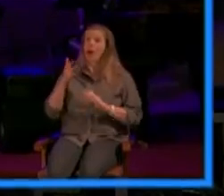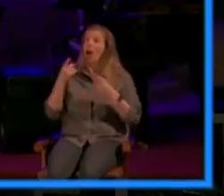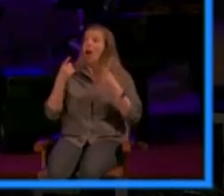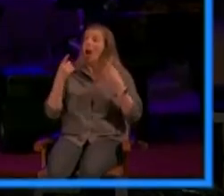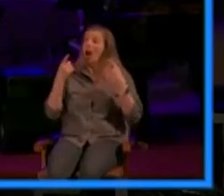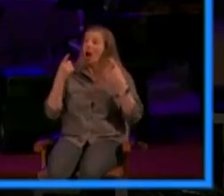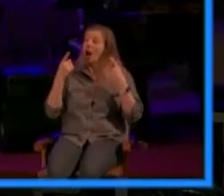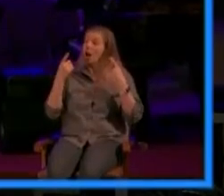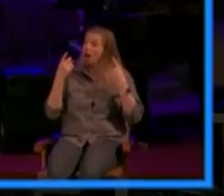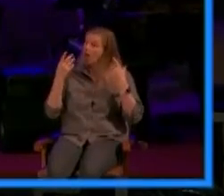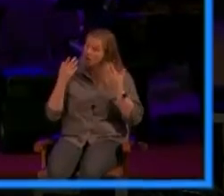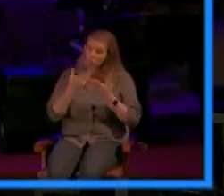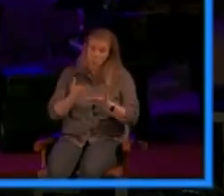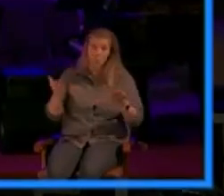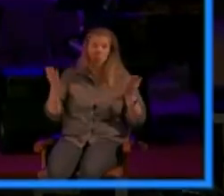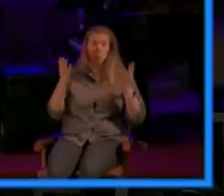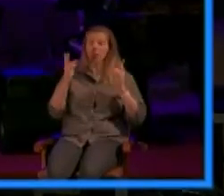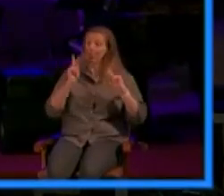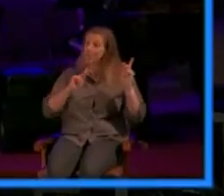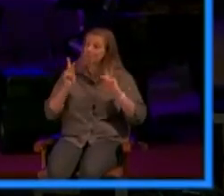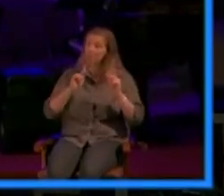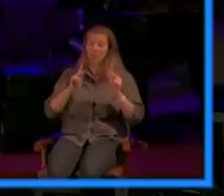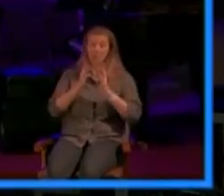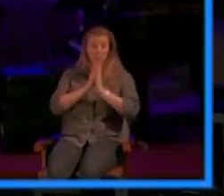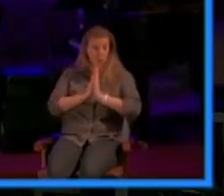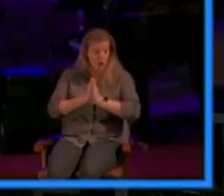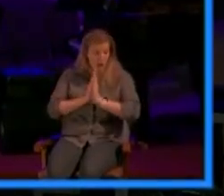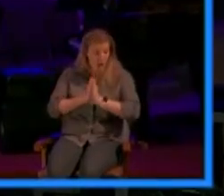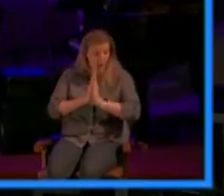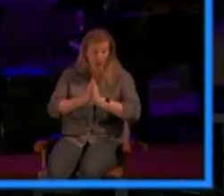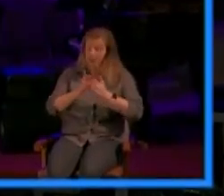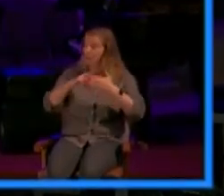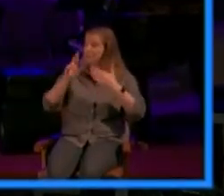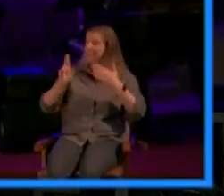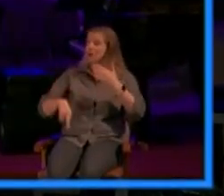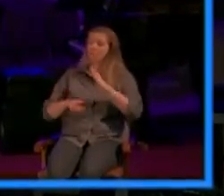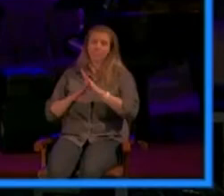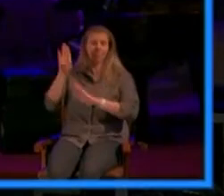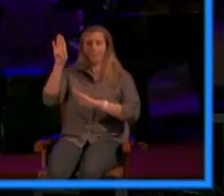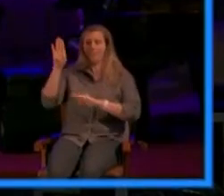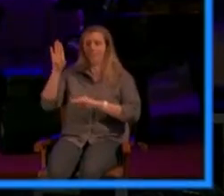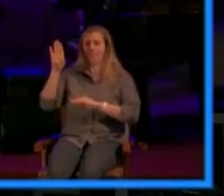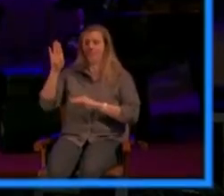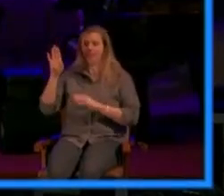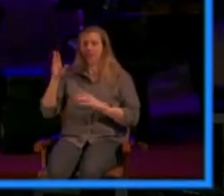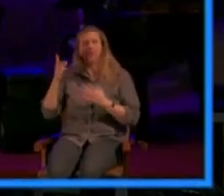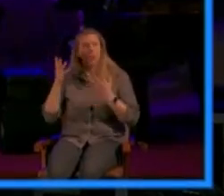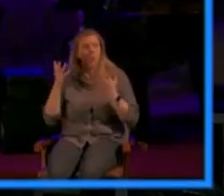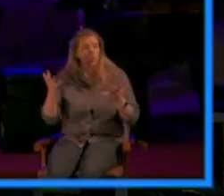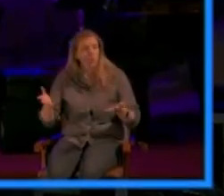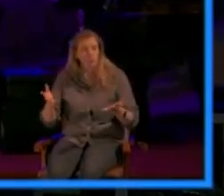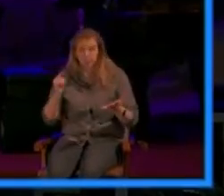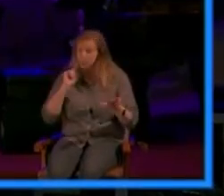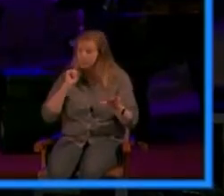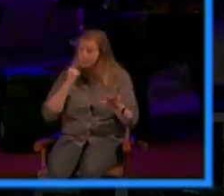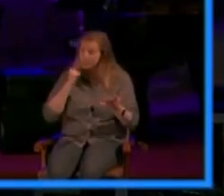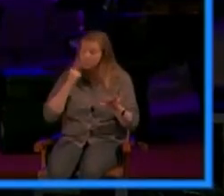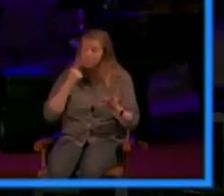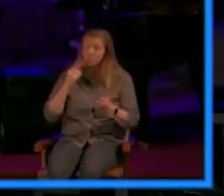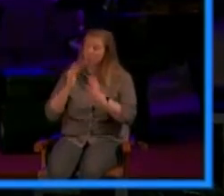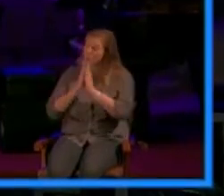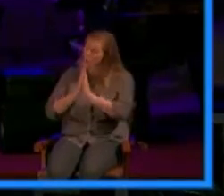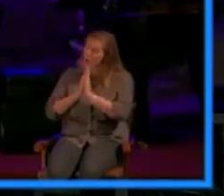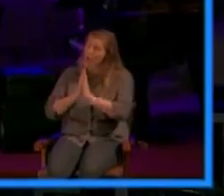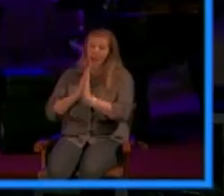the praying of God's people. So I would ask you, how seriously are you praying for revival and